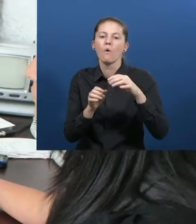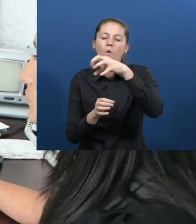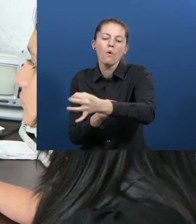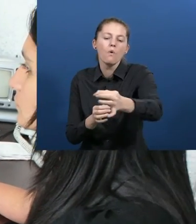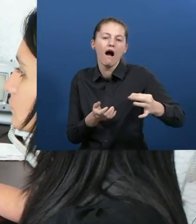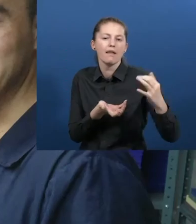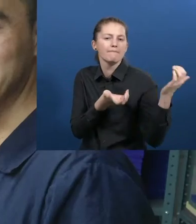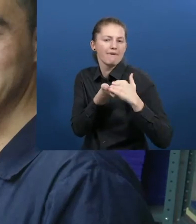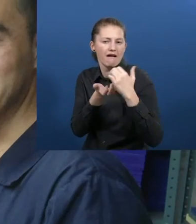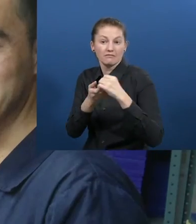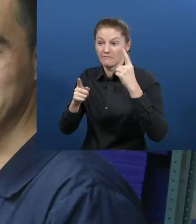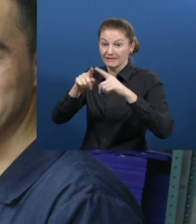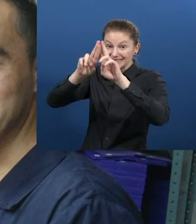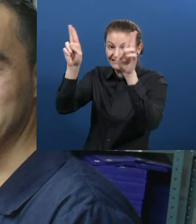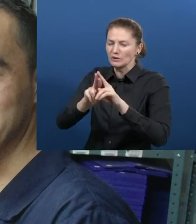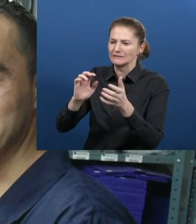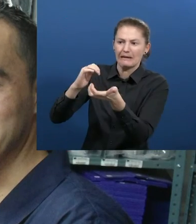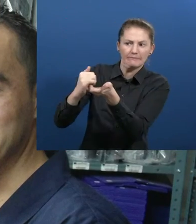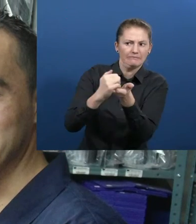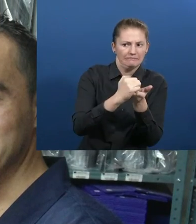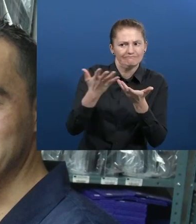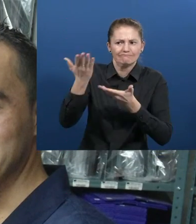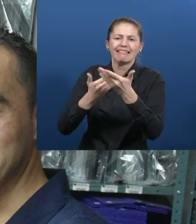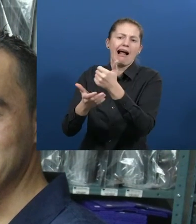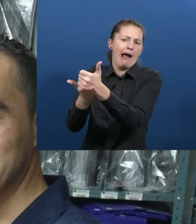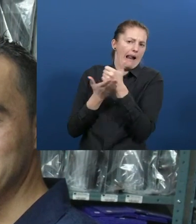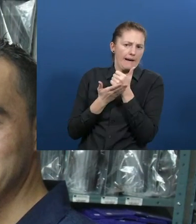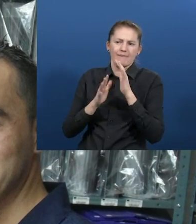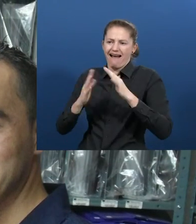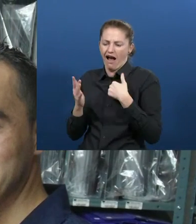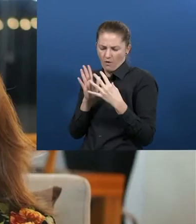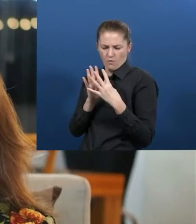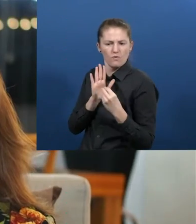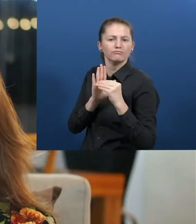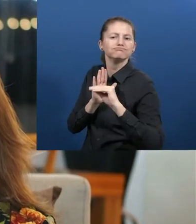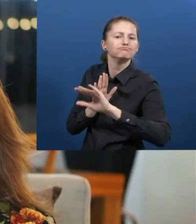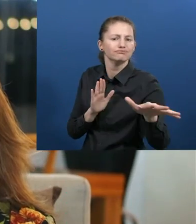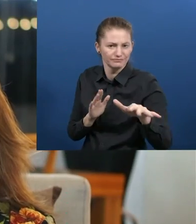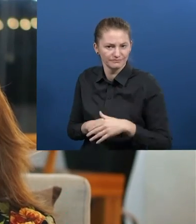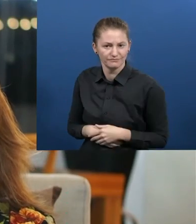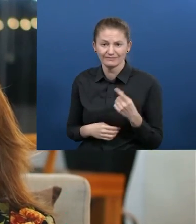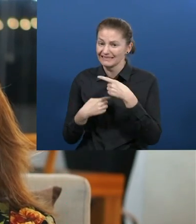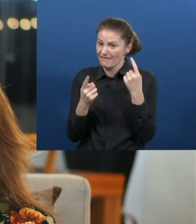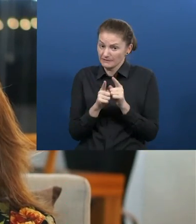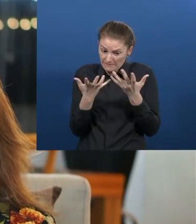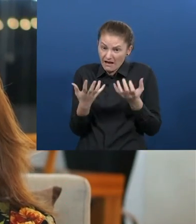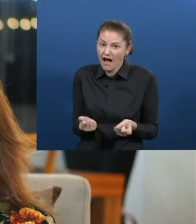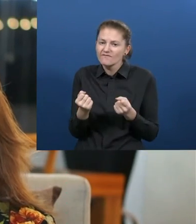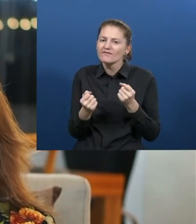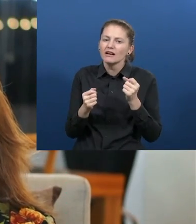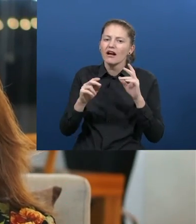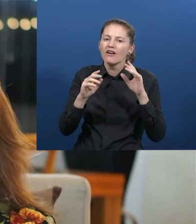réplica de este modelo. Igual tenemos una escuela virtual especializada en inclusión laboral y deseamos con ella seguir